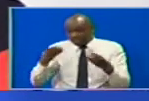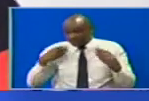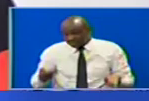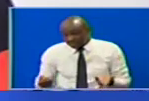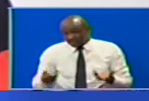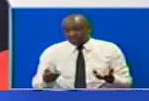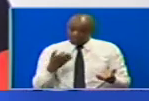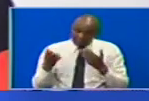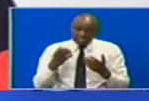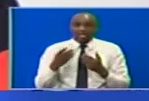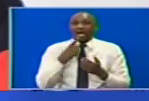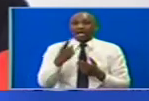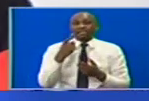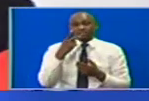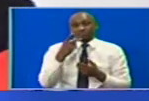us close to